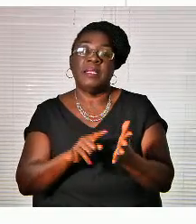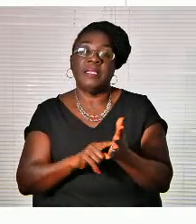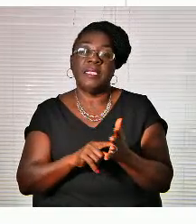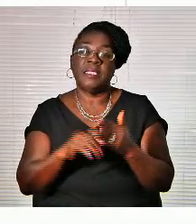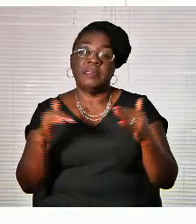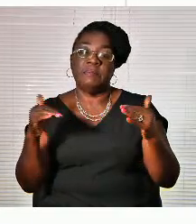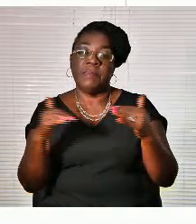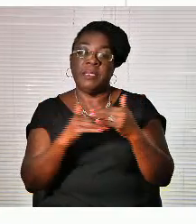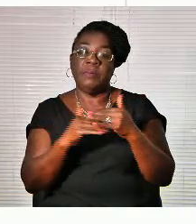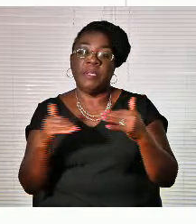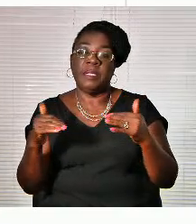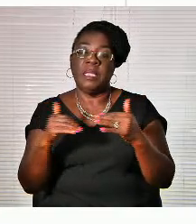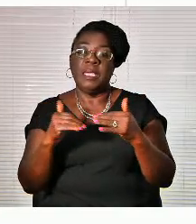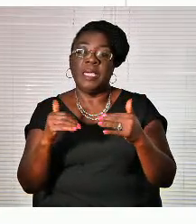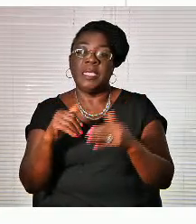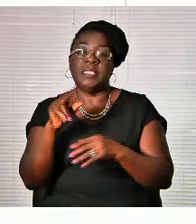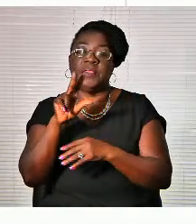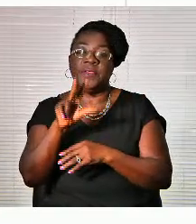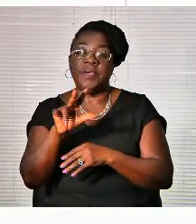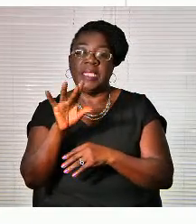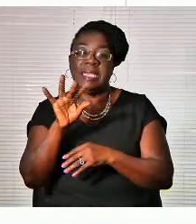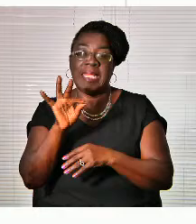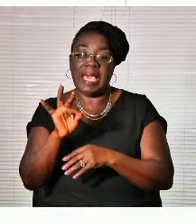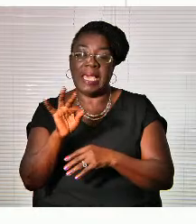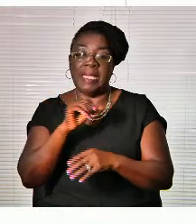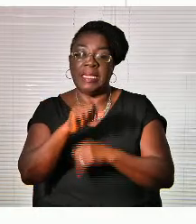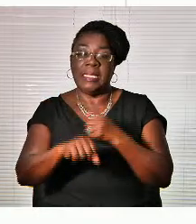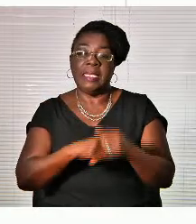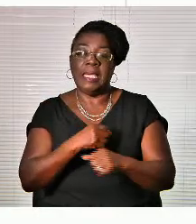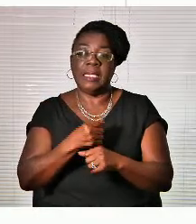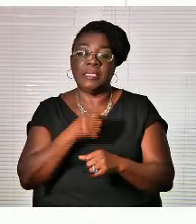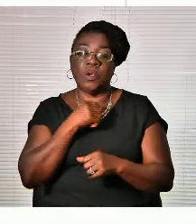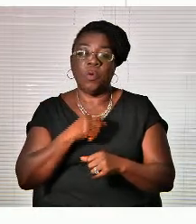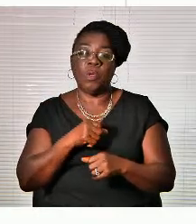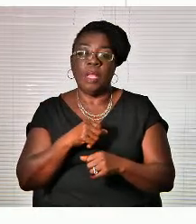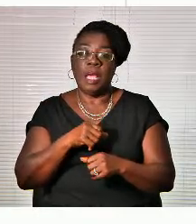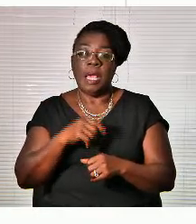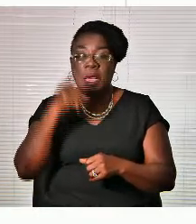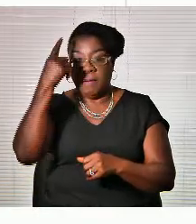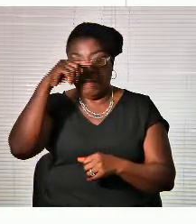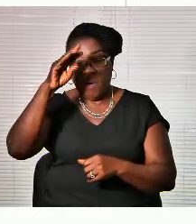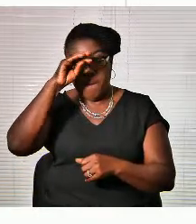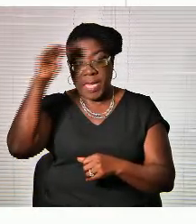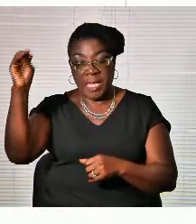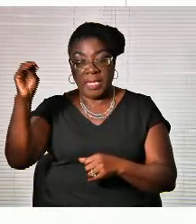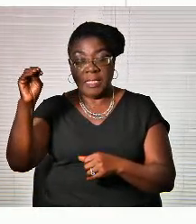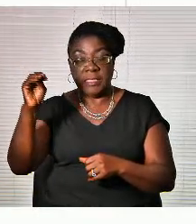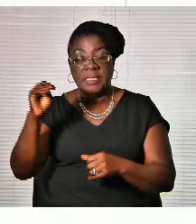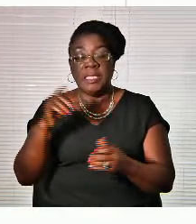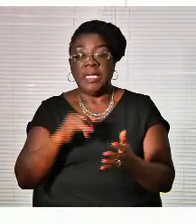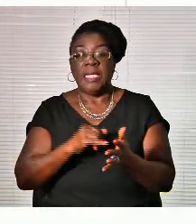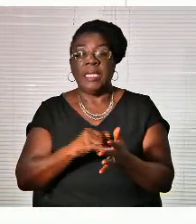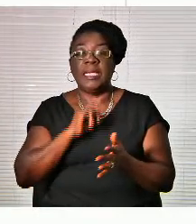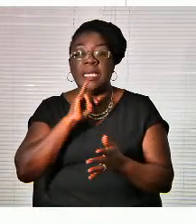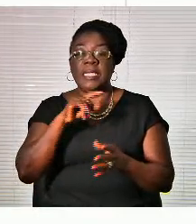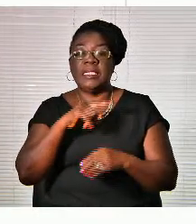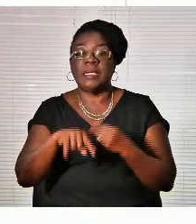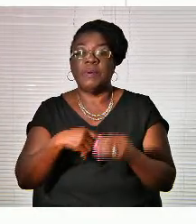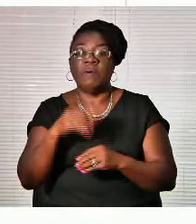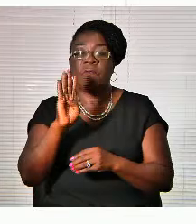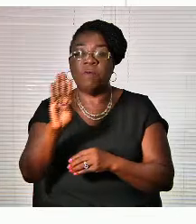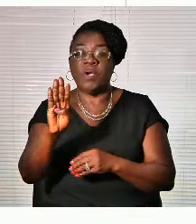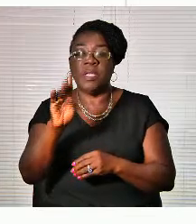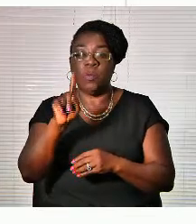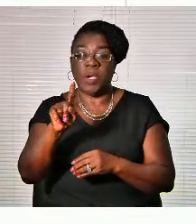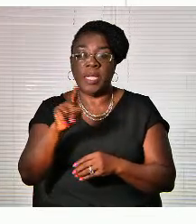is about 39 years of age, and for males, it is about 41 years